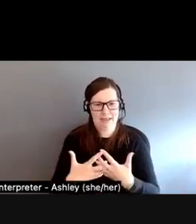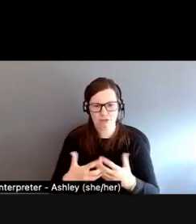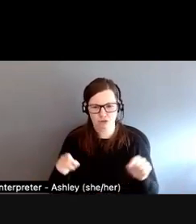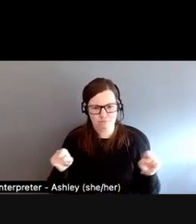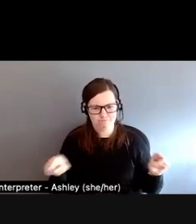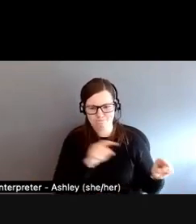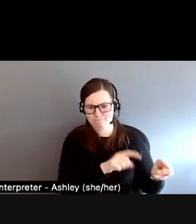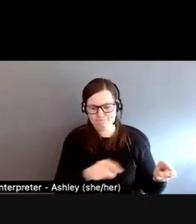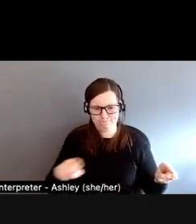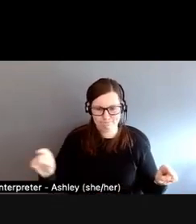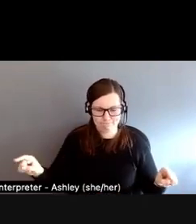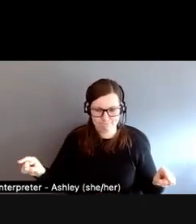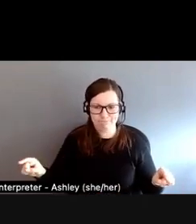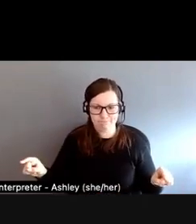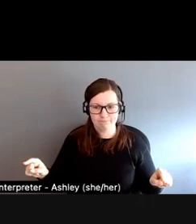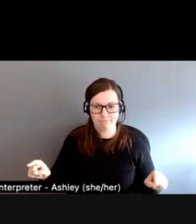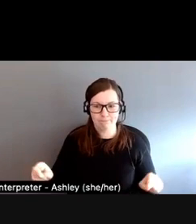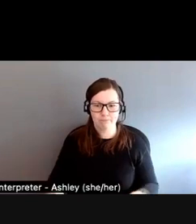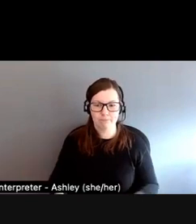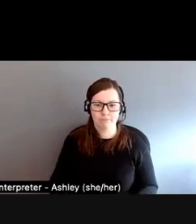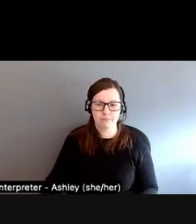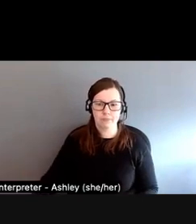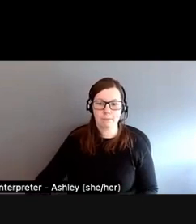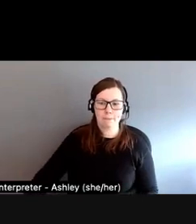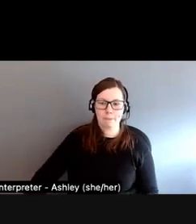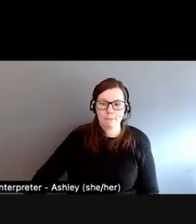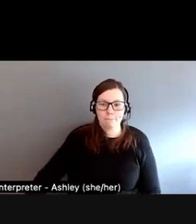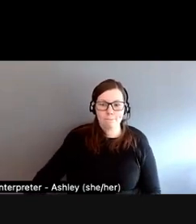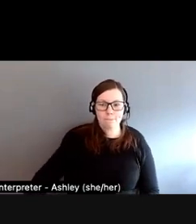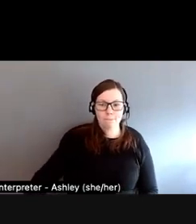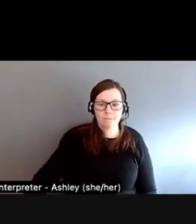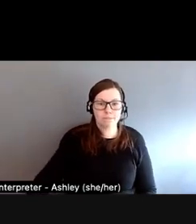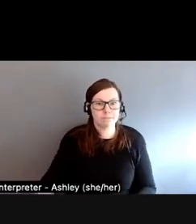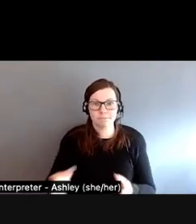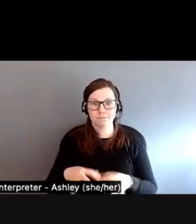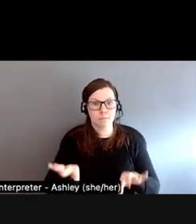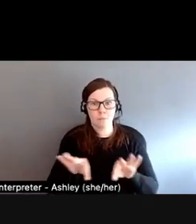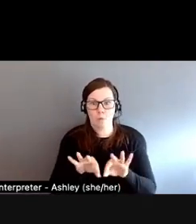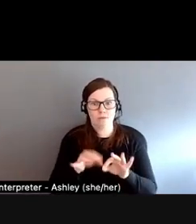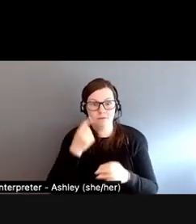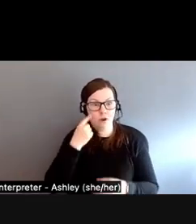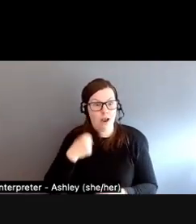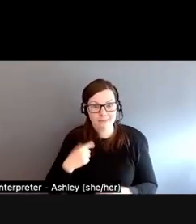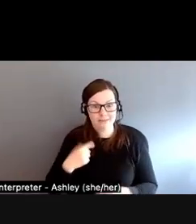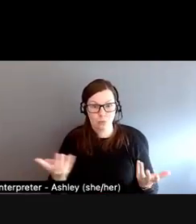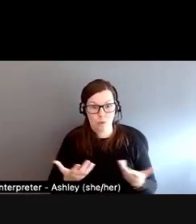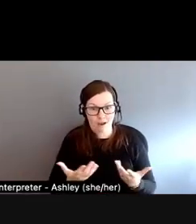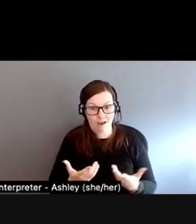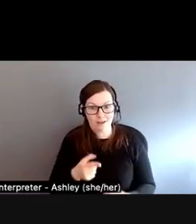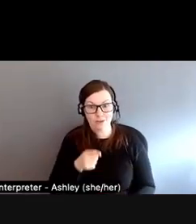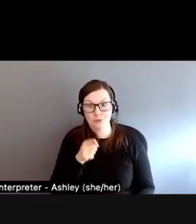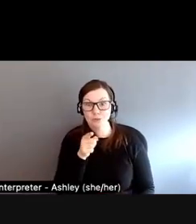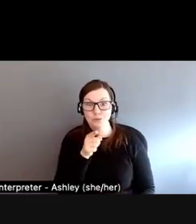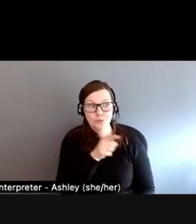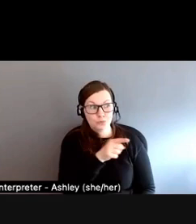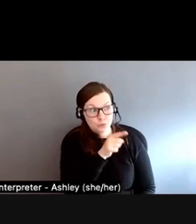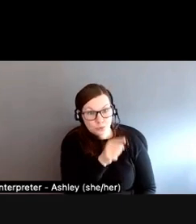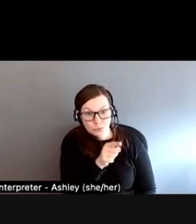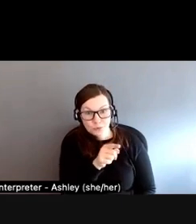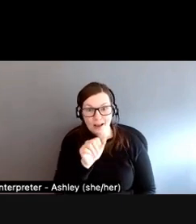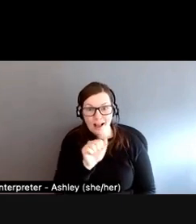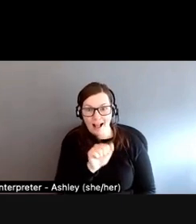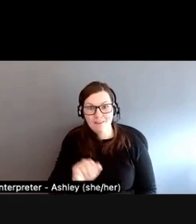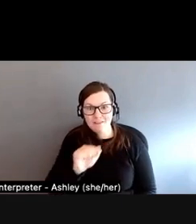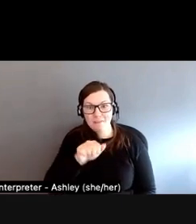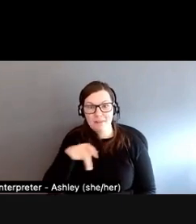And then I think our main thing though is like asking for help from youth. So we actually brought someone in who's a friend of